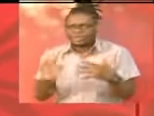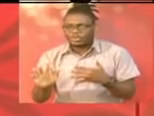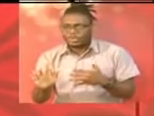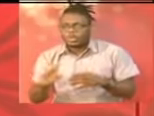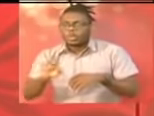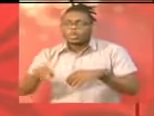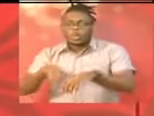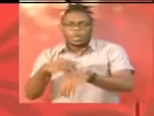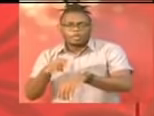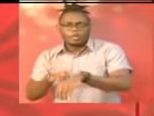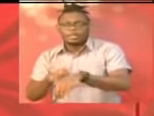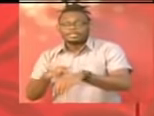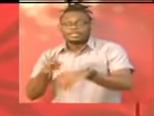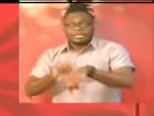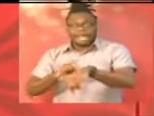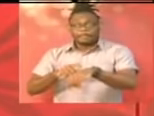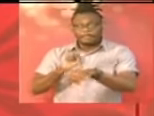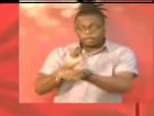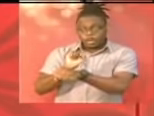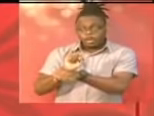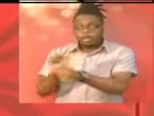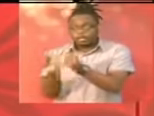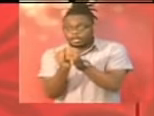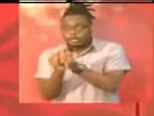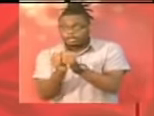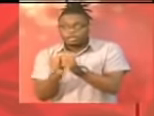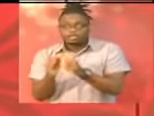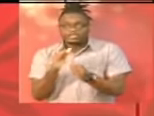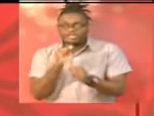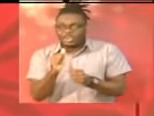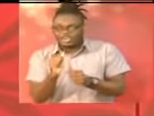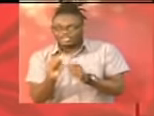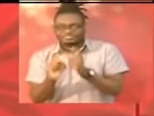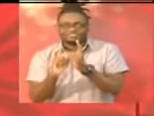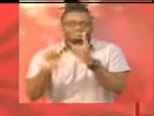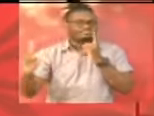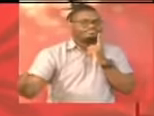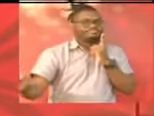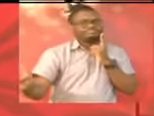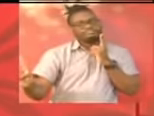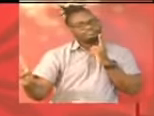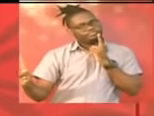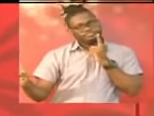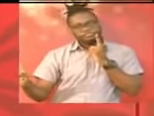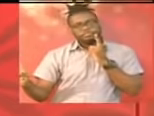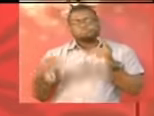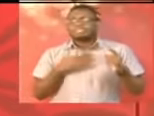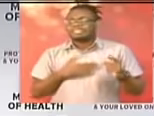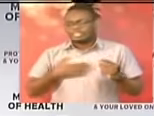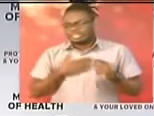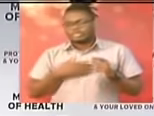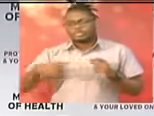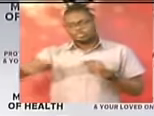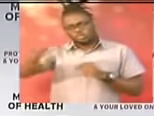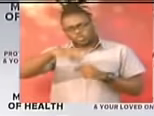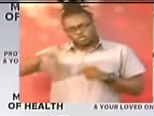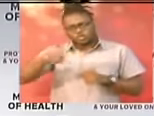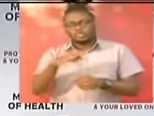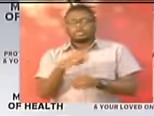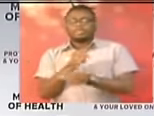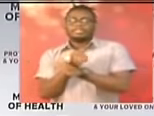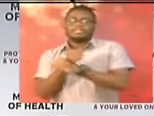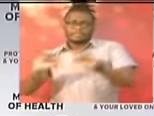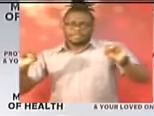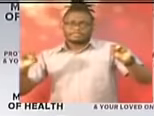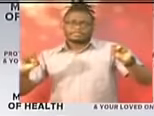solidarity, not stigma. Ladies and gentlemen, I thank you for your attention. Please be safe and God bless. And